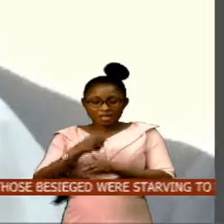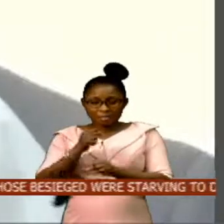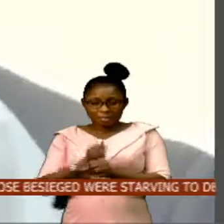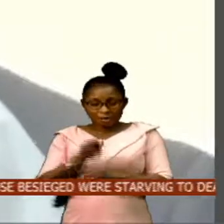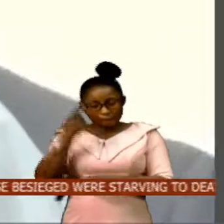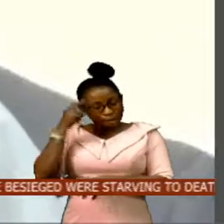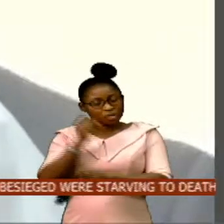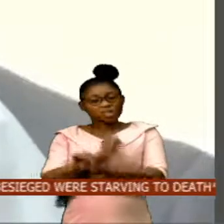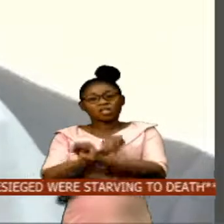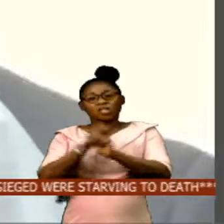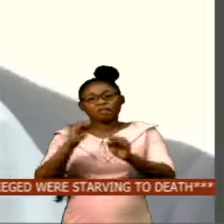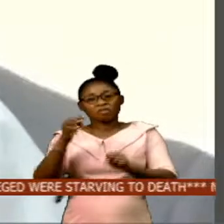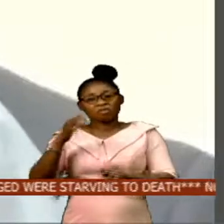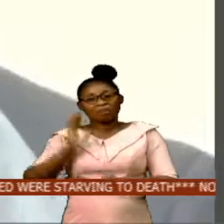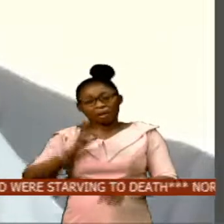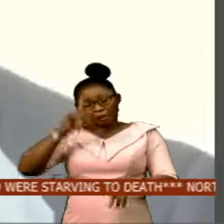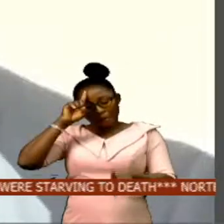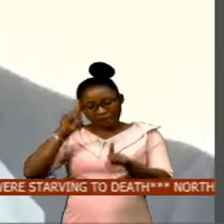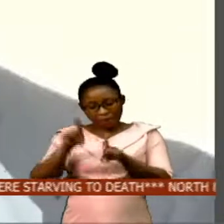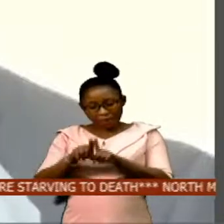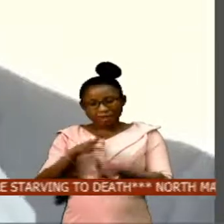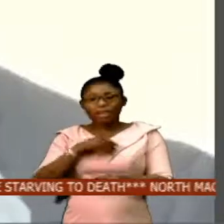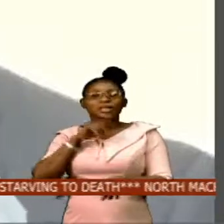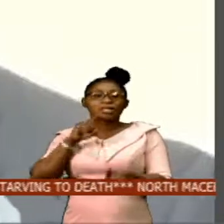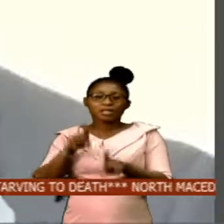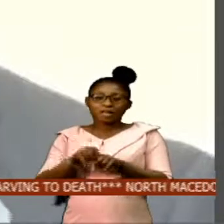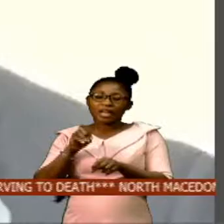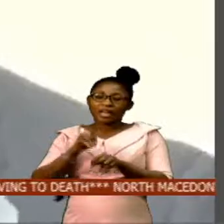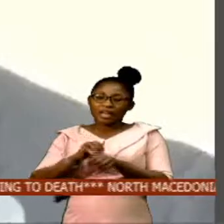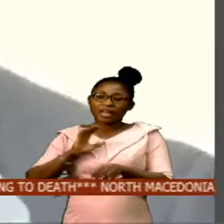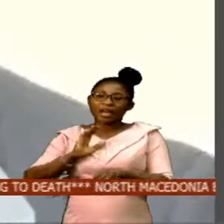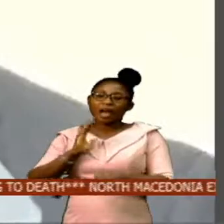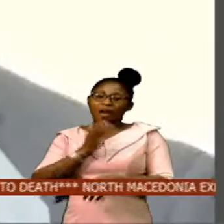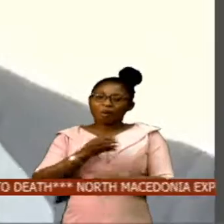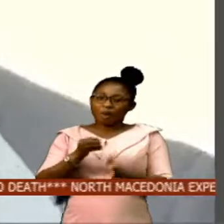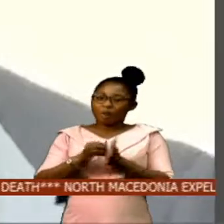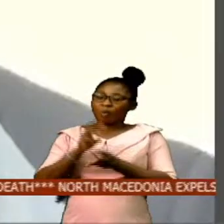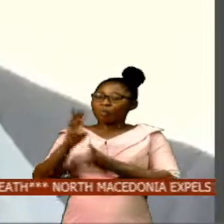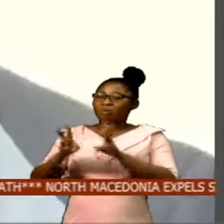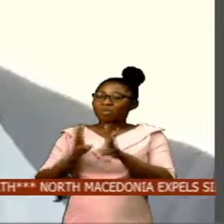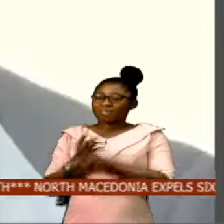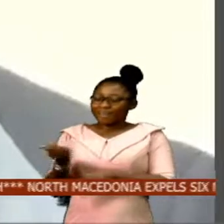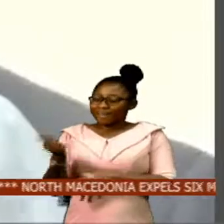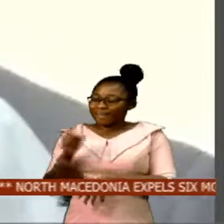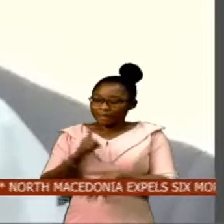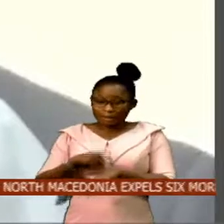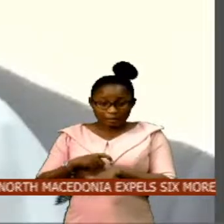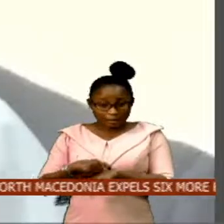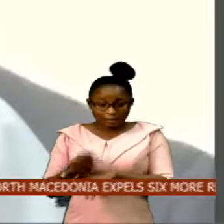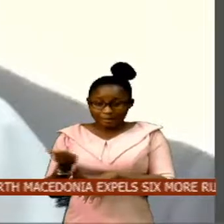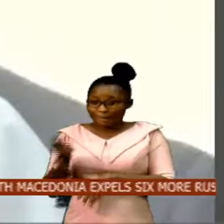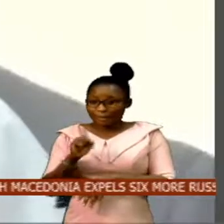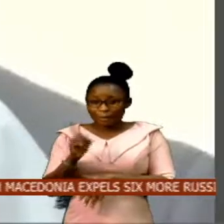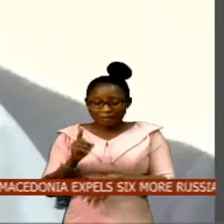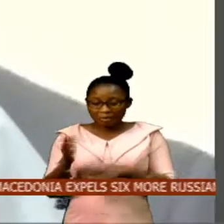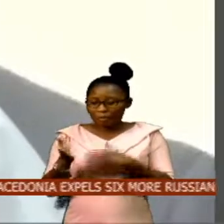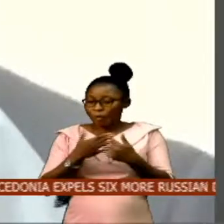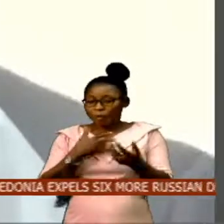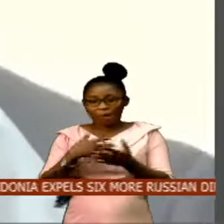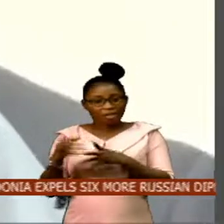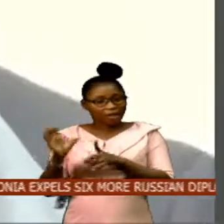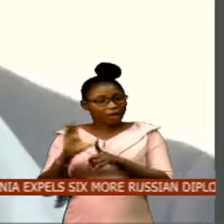the salvation of our brothers and sisters in our world, anytime, anywhere, in